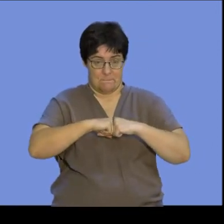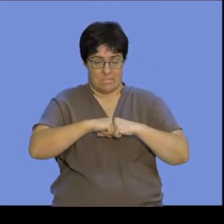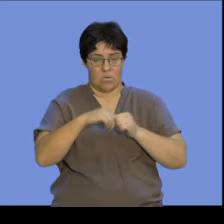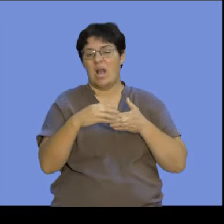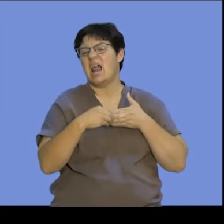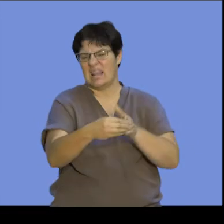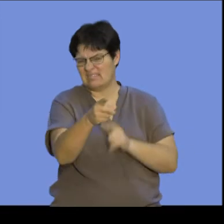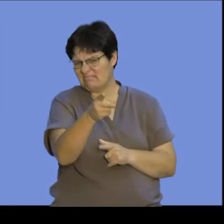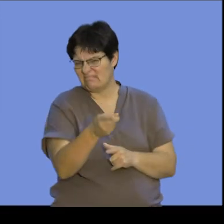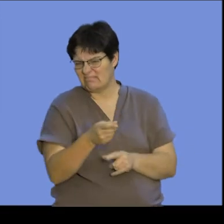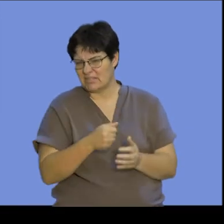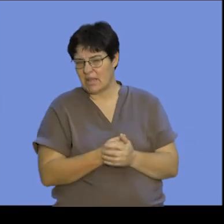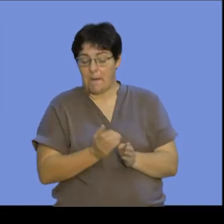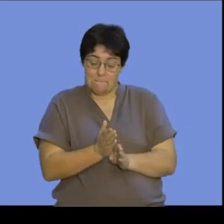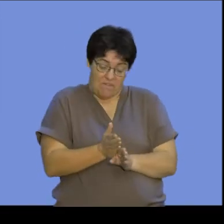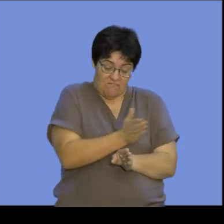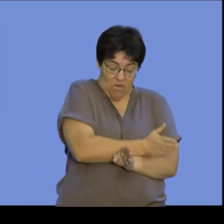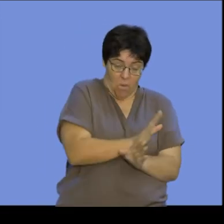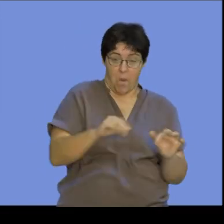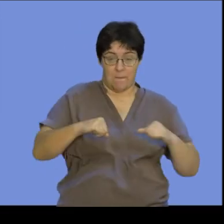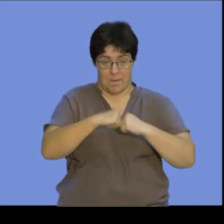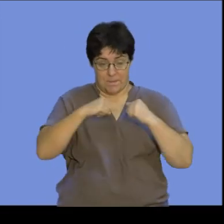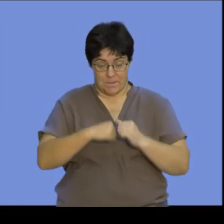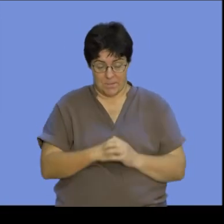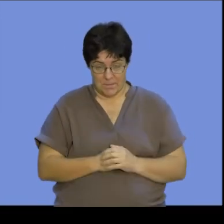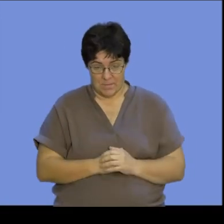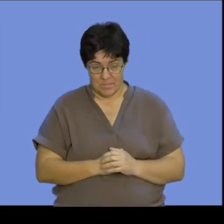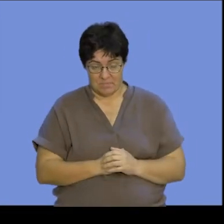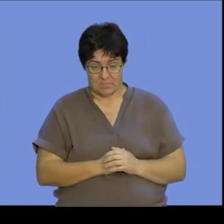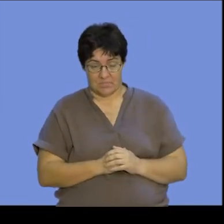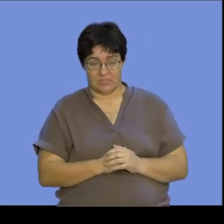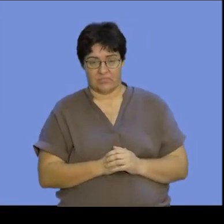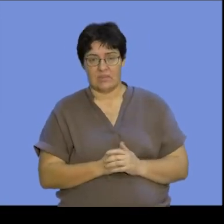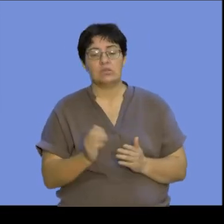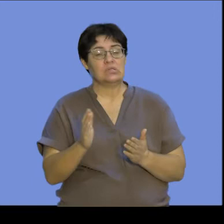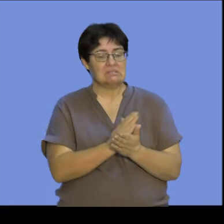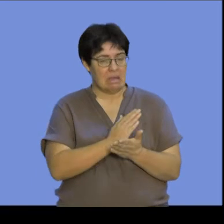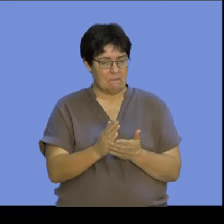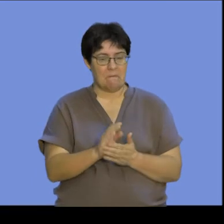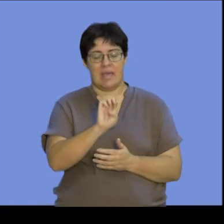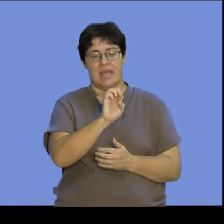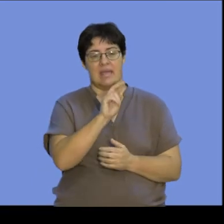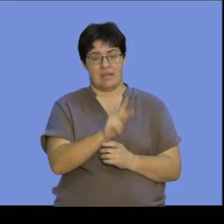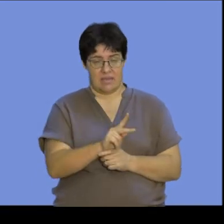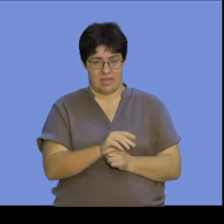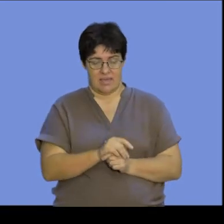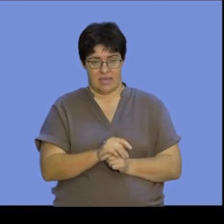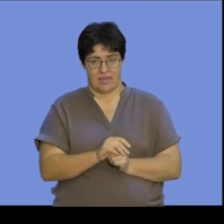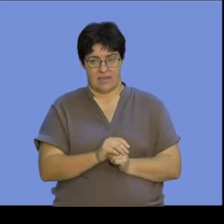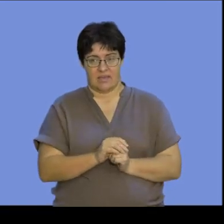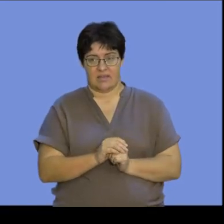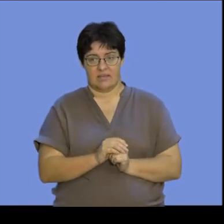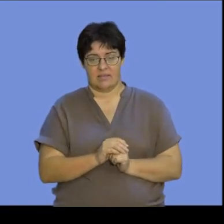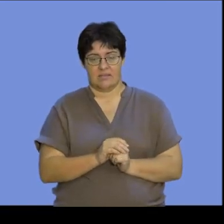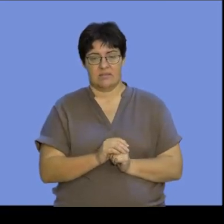bit. Before the collision, so sum of the kinetic energy is going to be